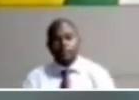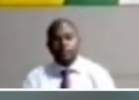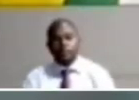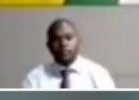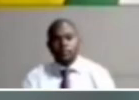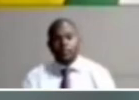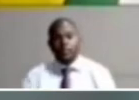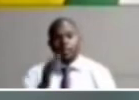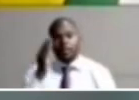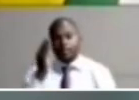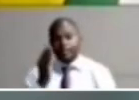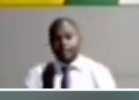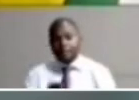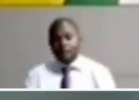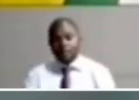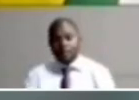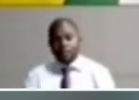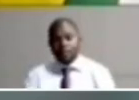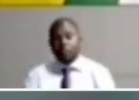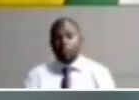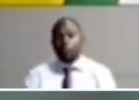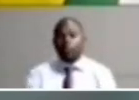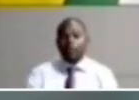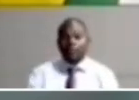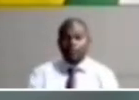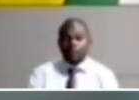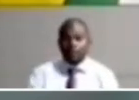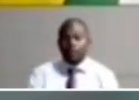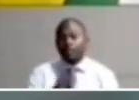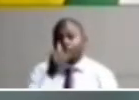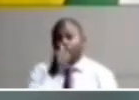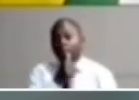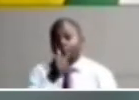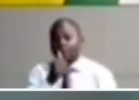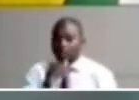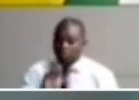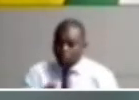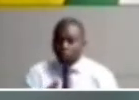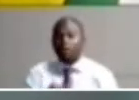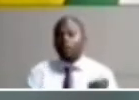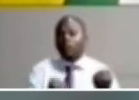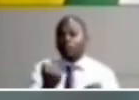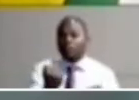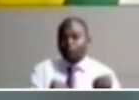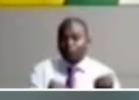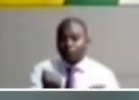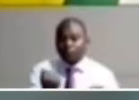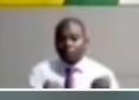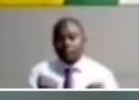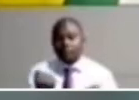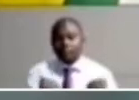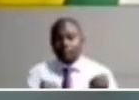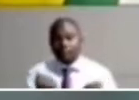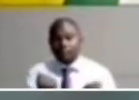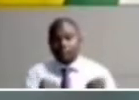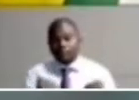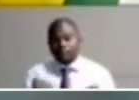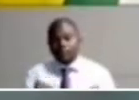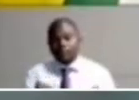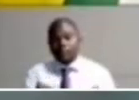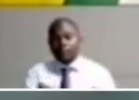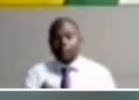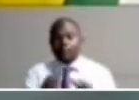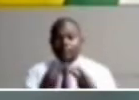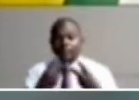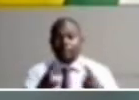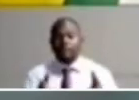The ban on the use of privately owned passenger vehicles will take